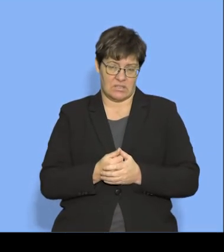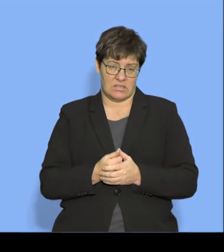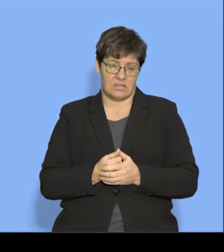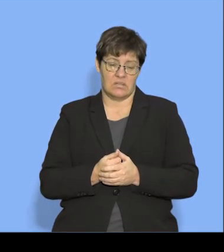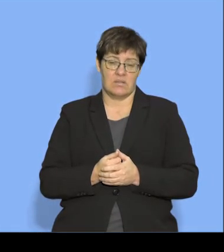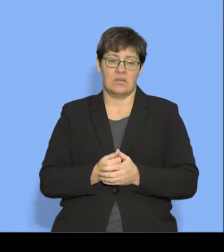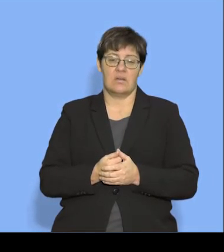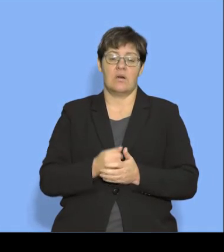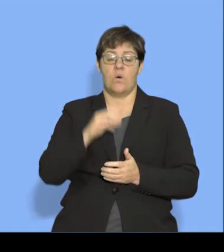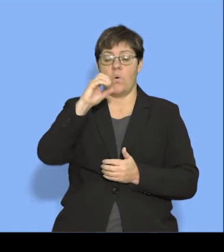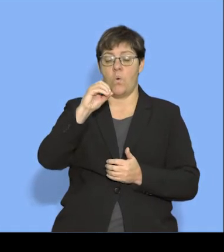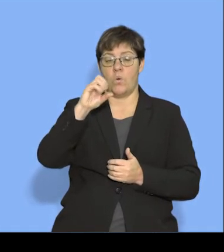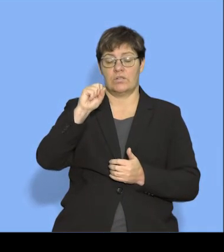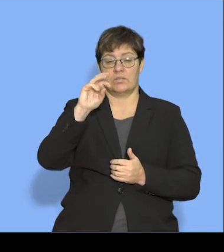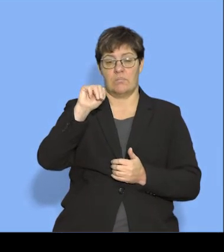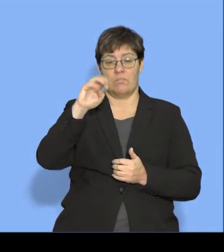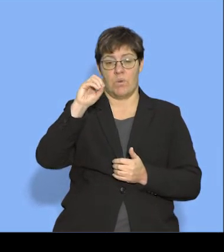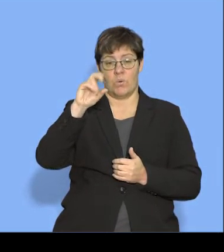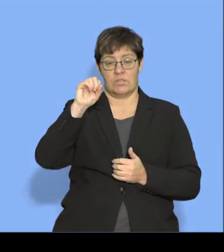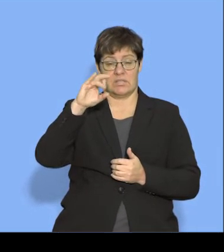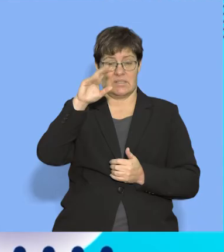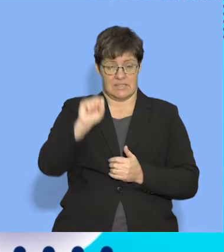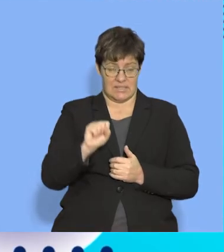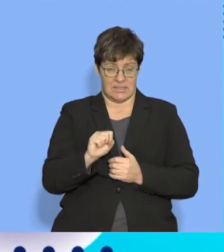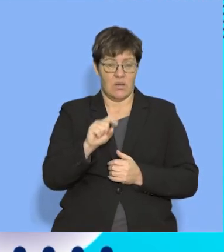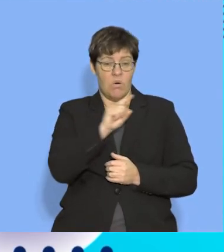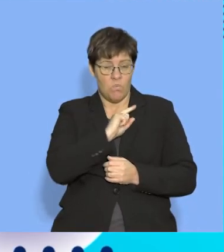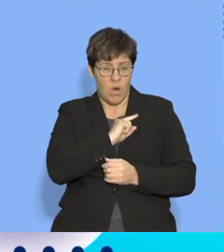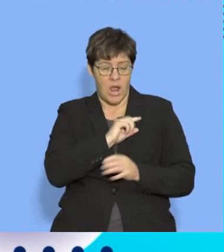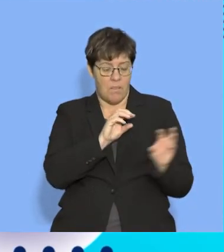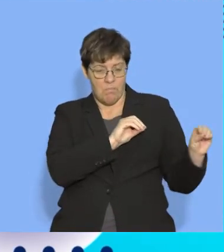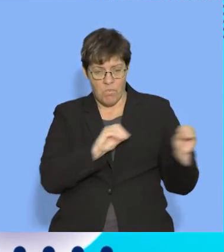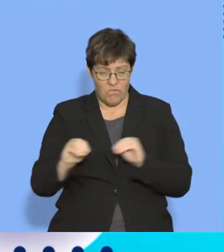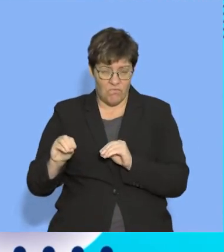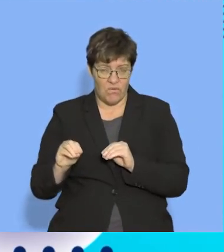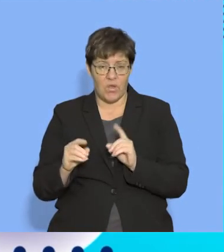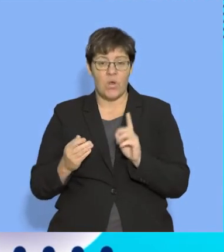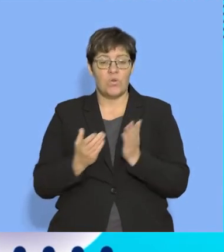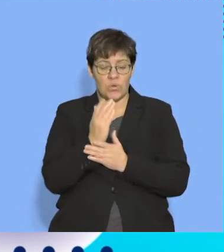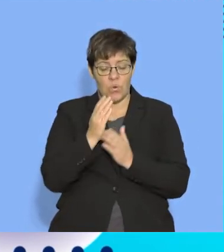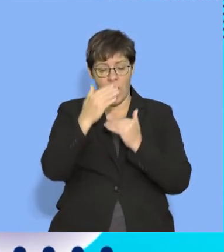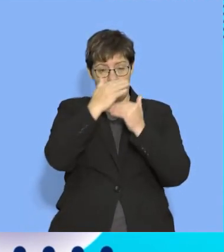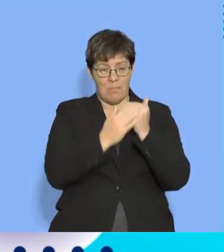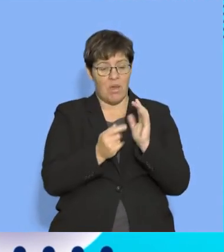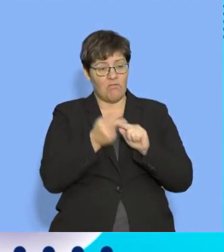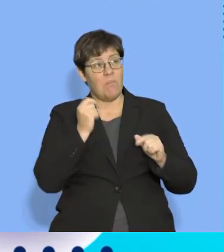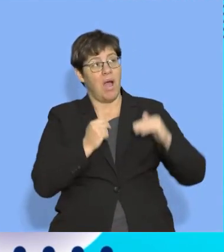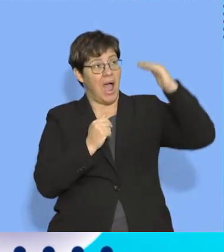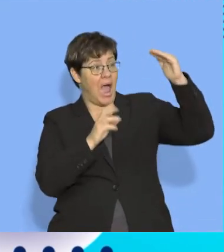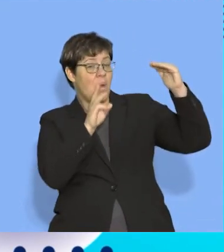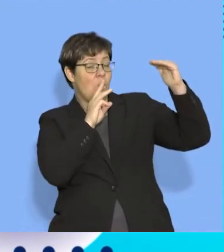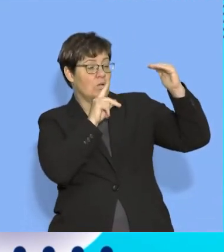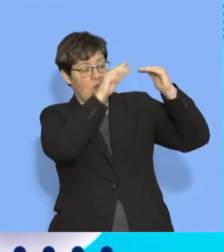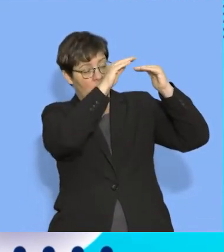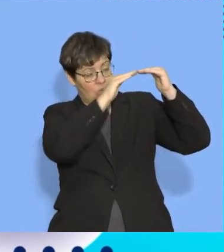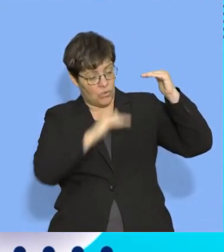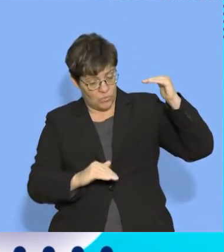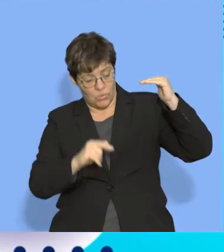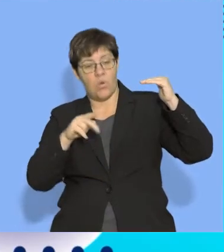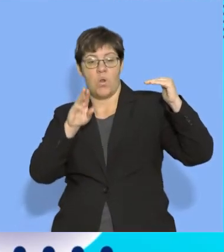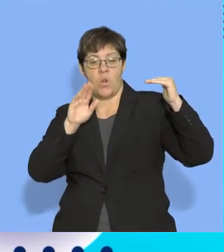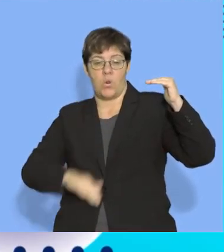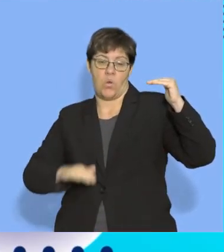by osmosis, because remember that osmosis is movement through a membrane from a high water potential through